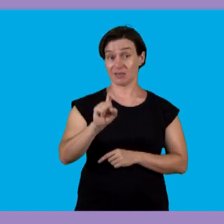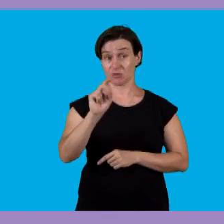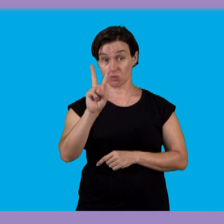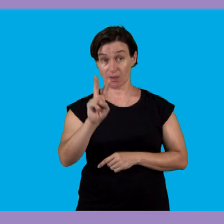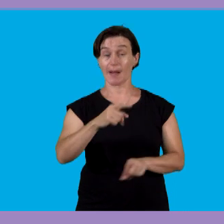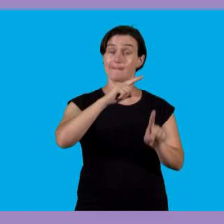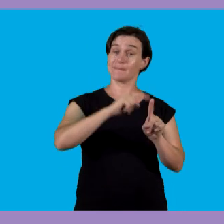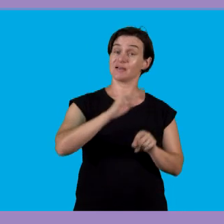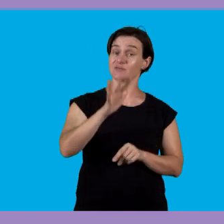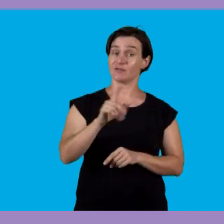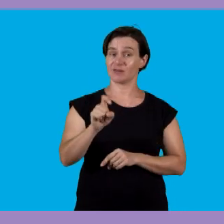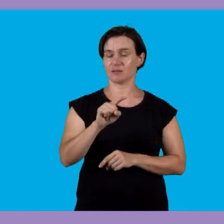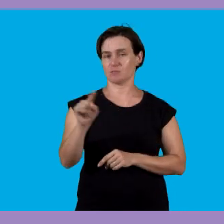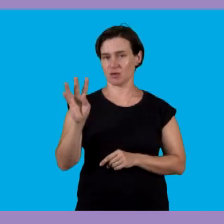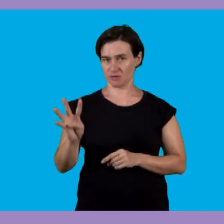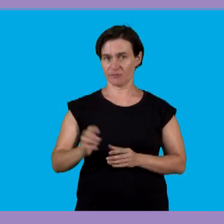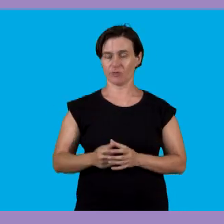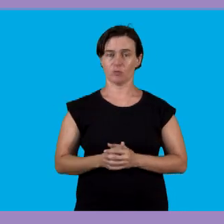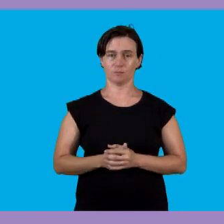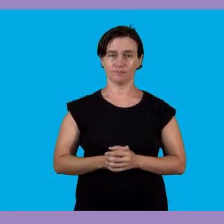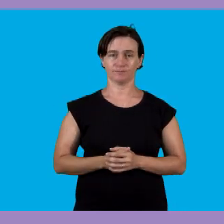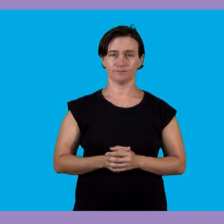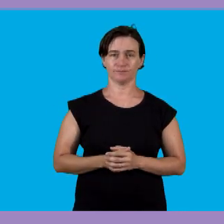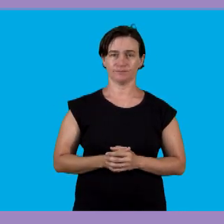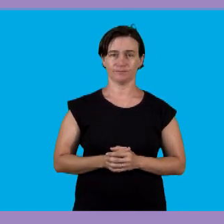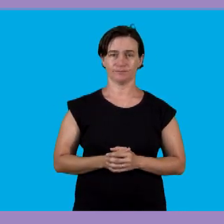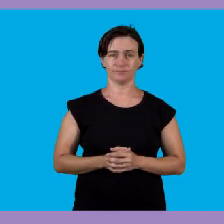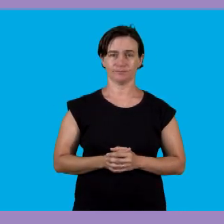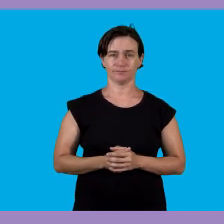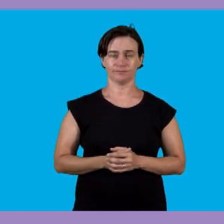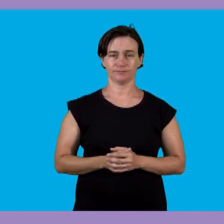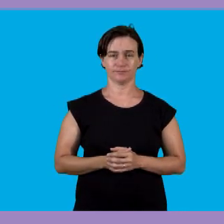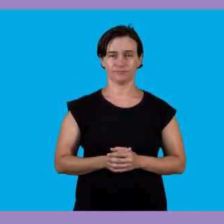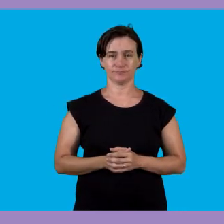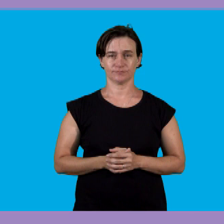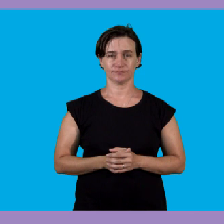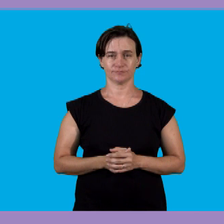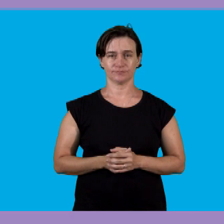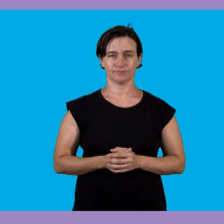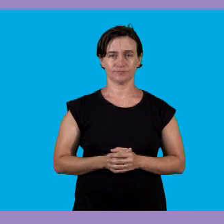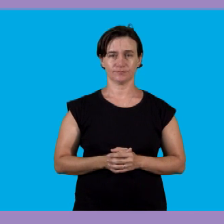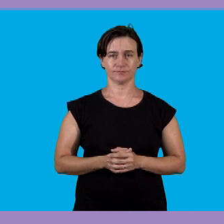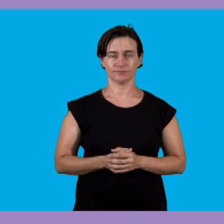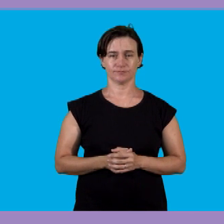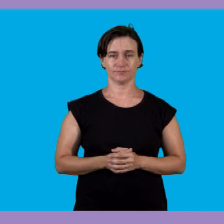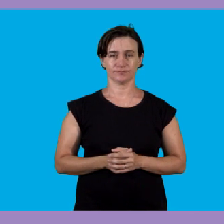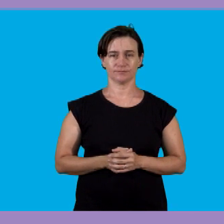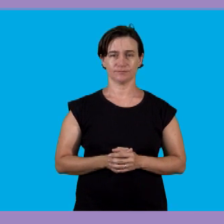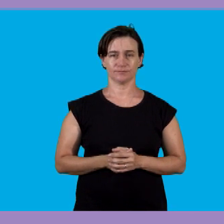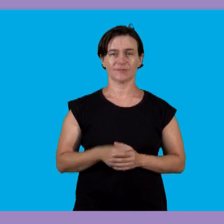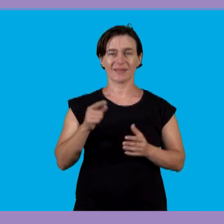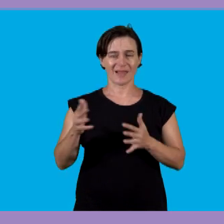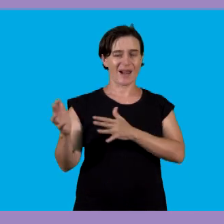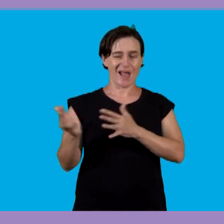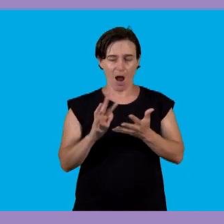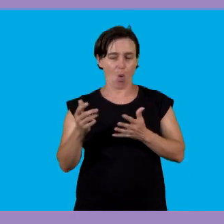cubed plus the 3x squared plus the 15 minus the 4. And that is how